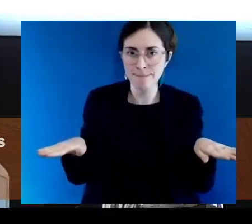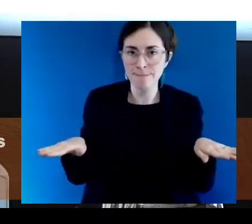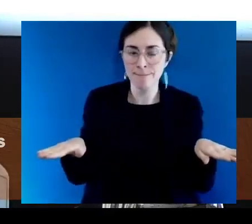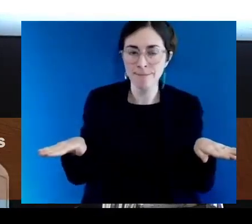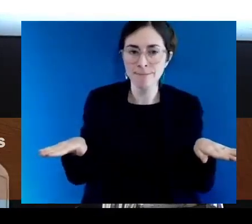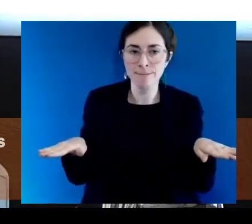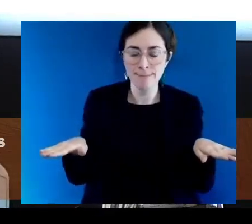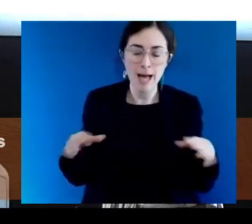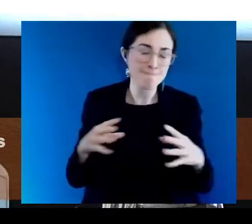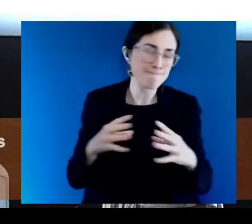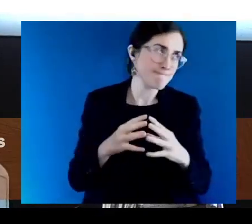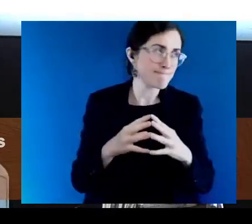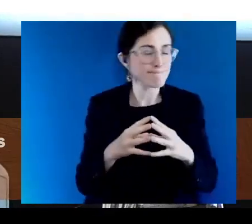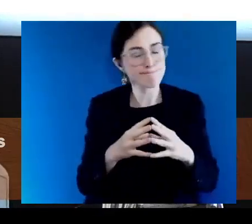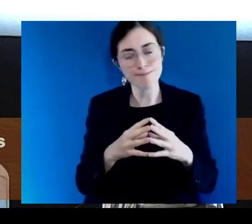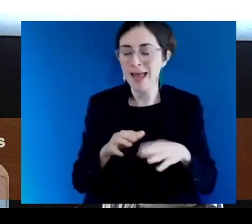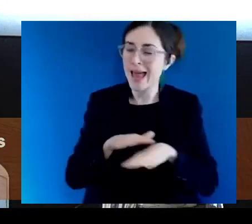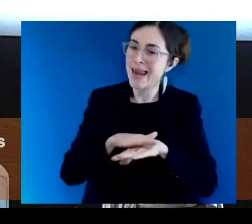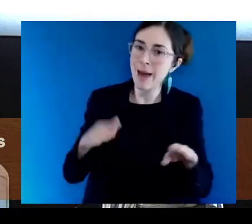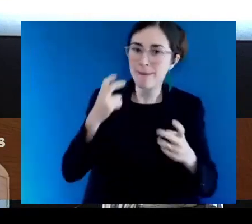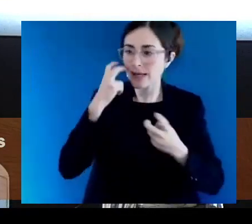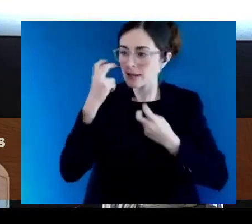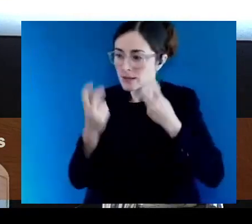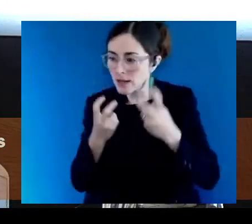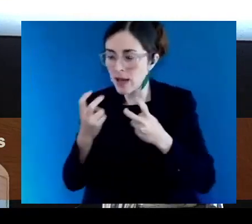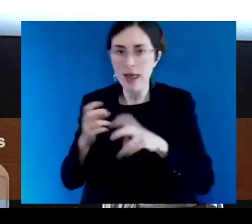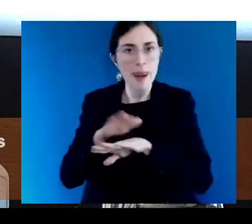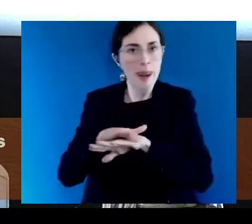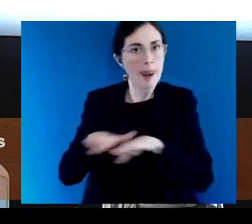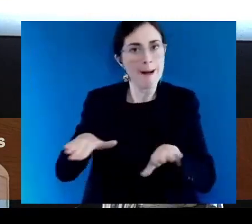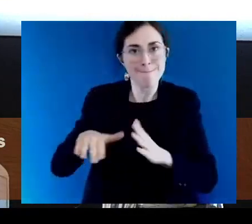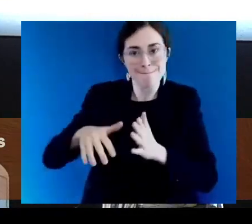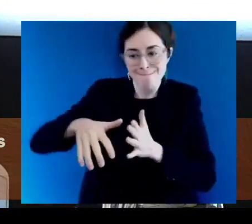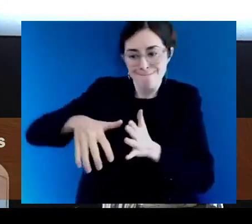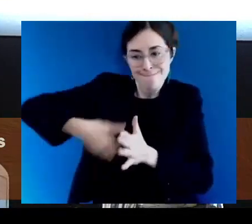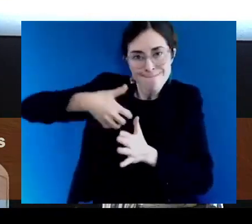the exploration and extraction